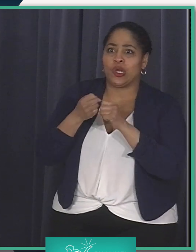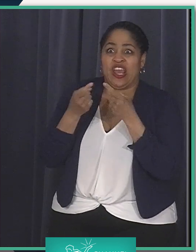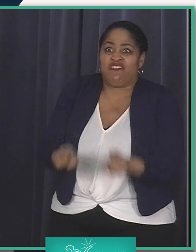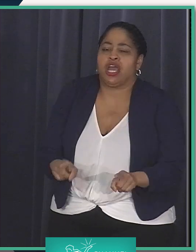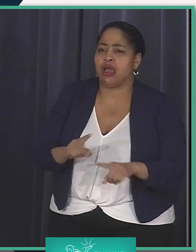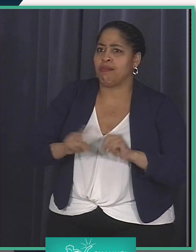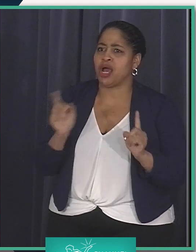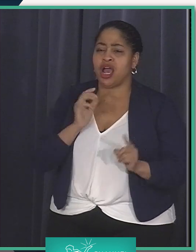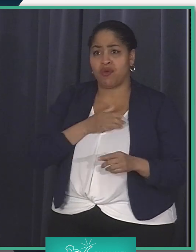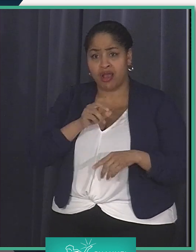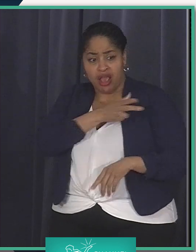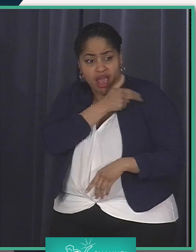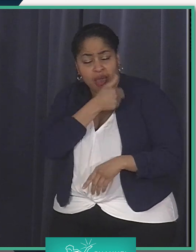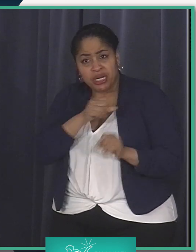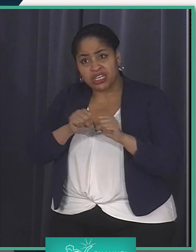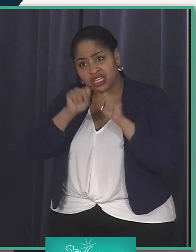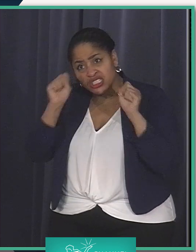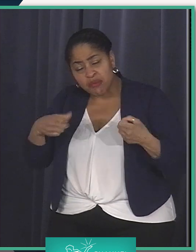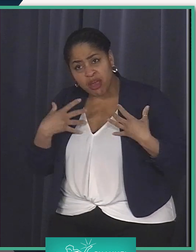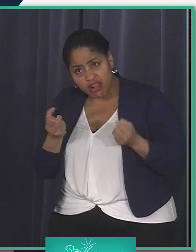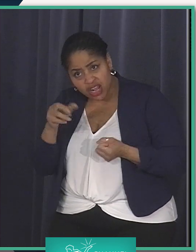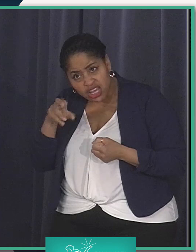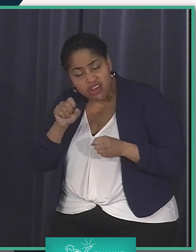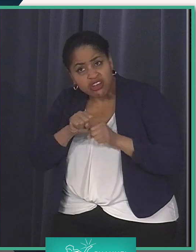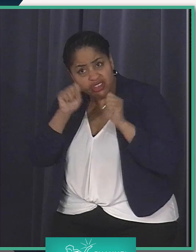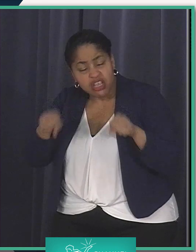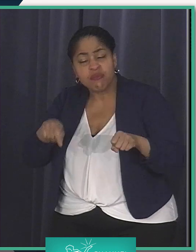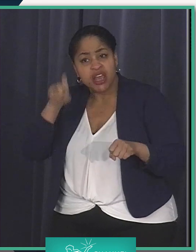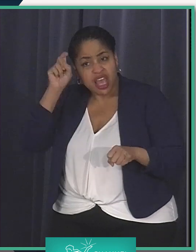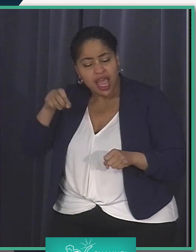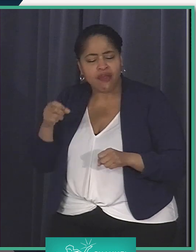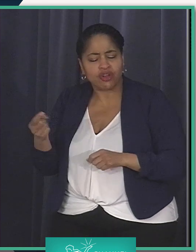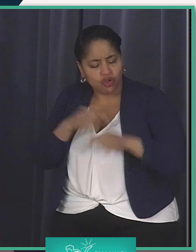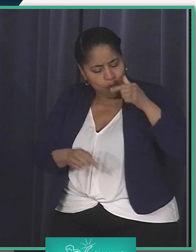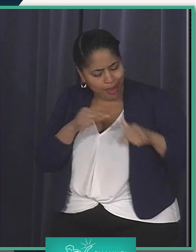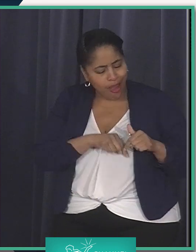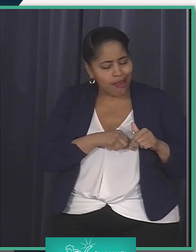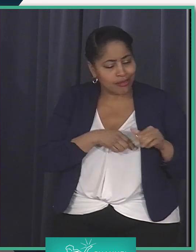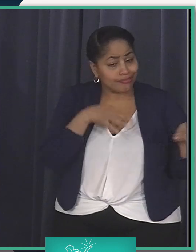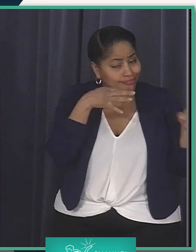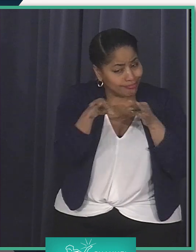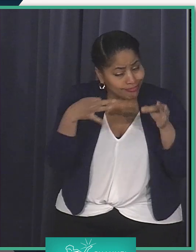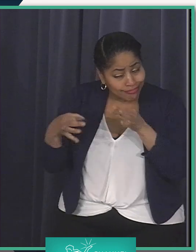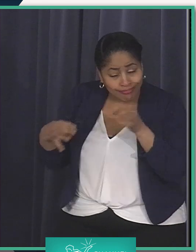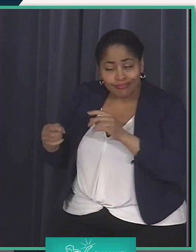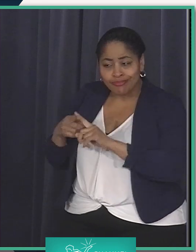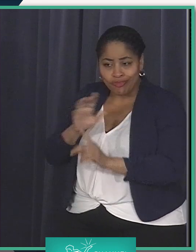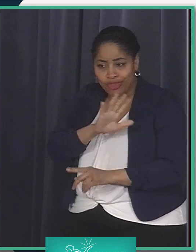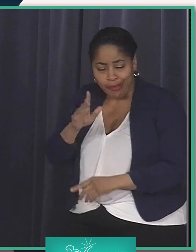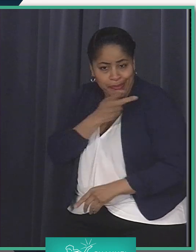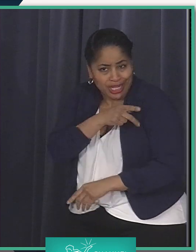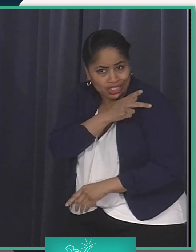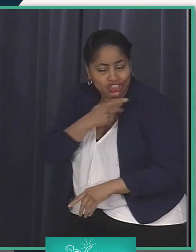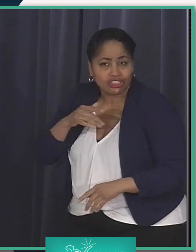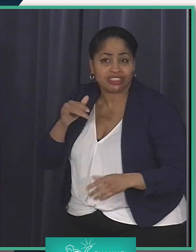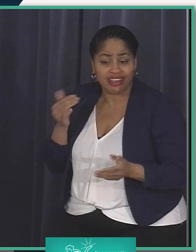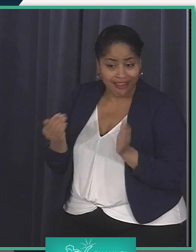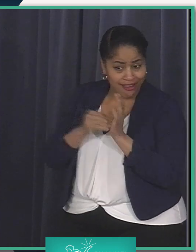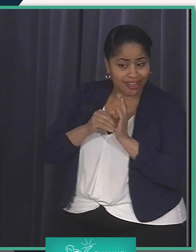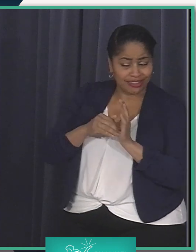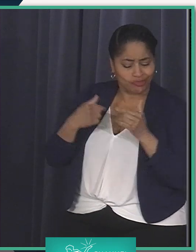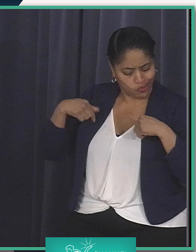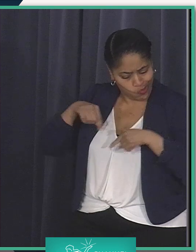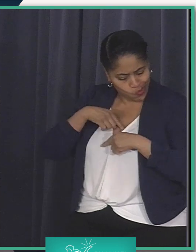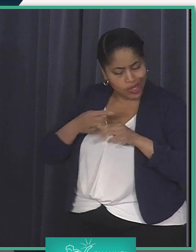our hospital systems, our healthcare systems have to get back to explaining to the patients again that they